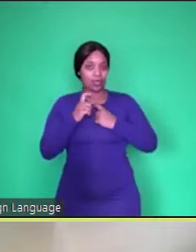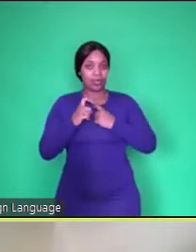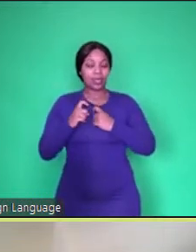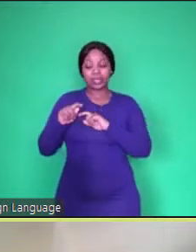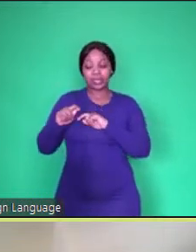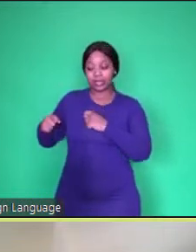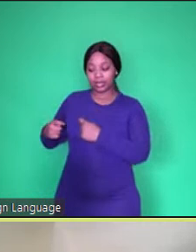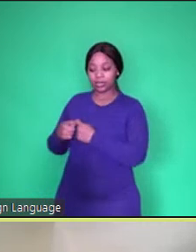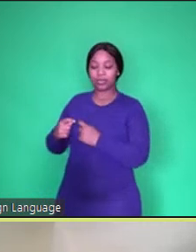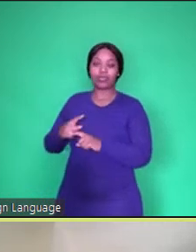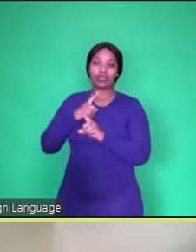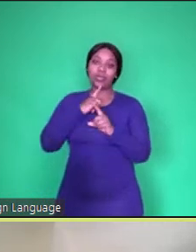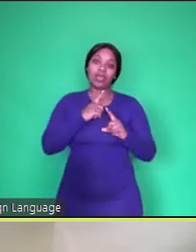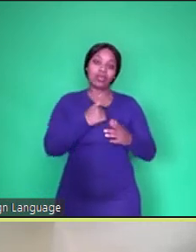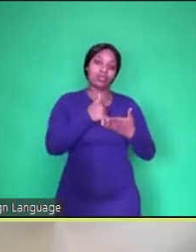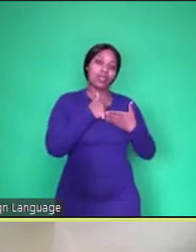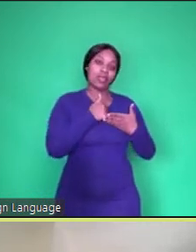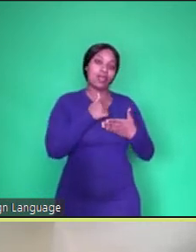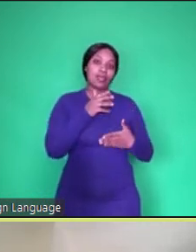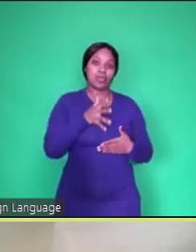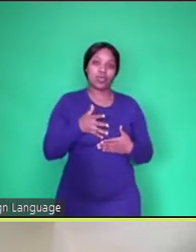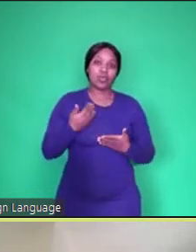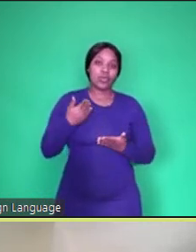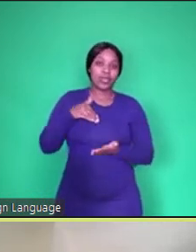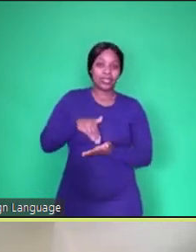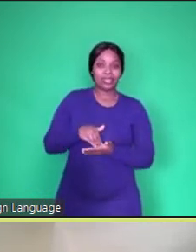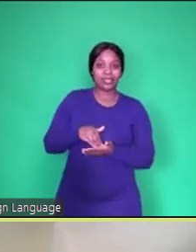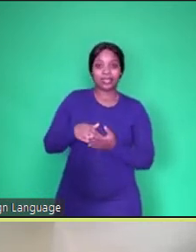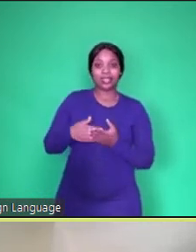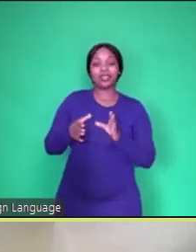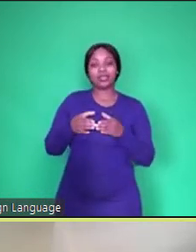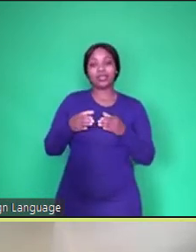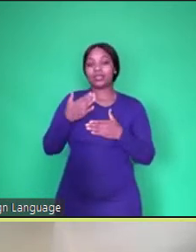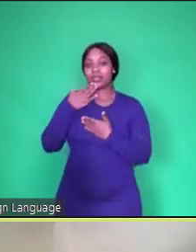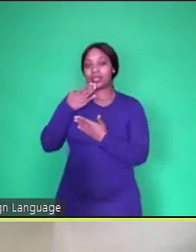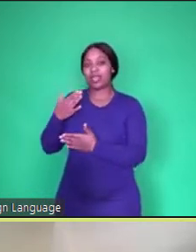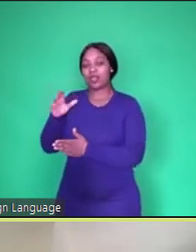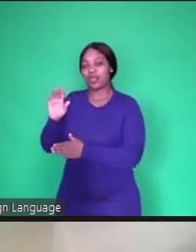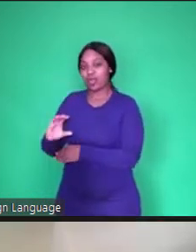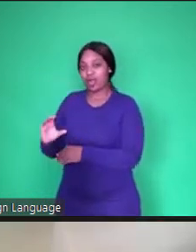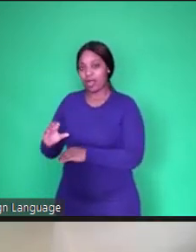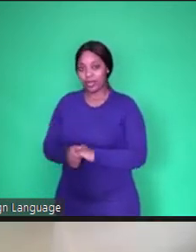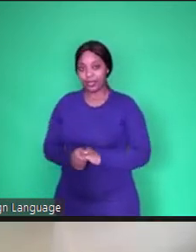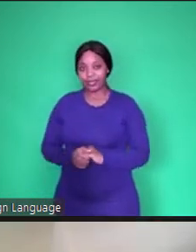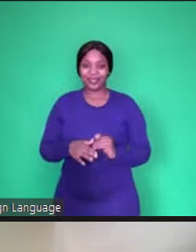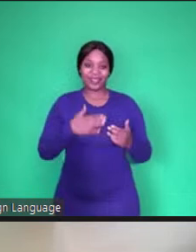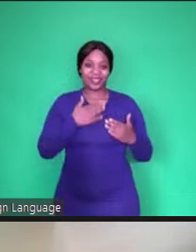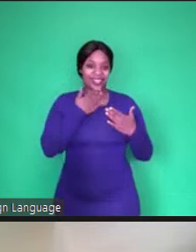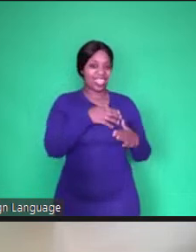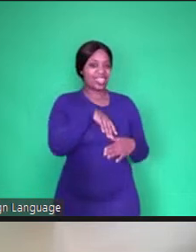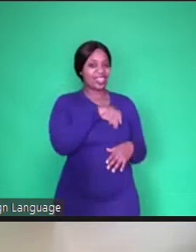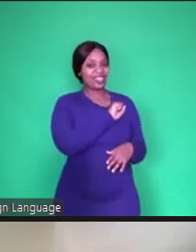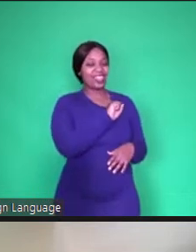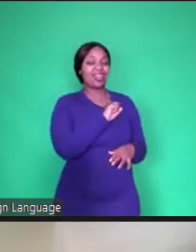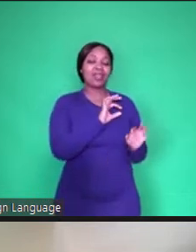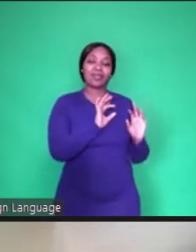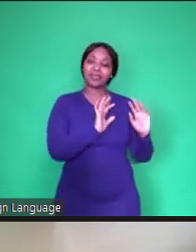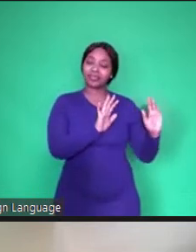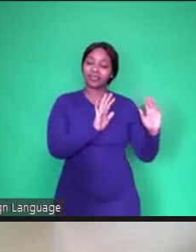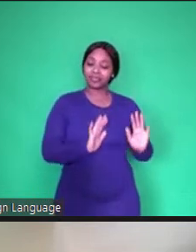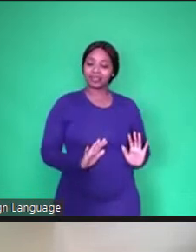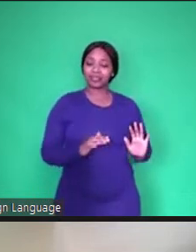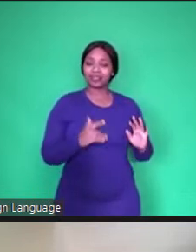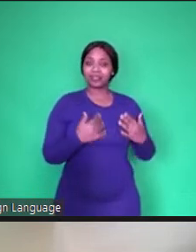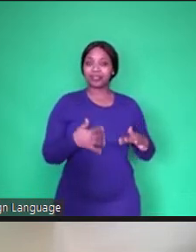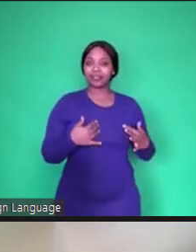the team who are attending this session today. Thank you, Karen. Thanks, Satsan. That was excellent and a very